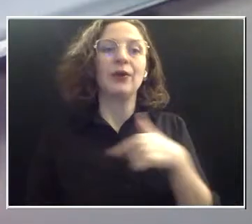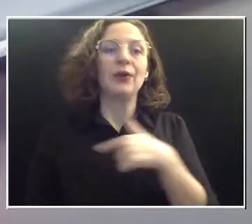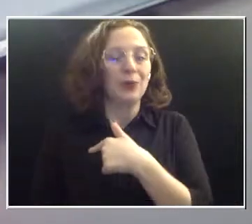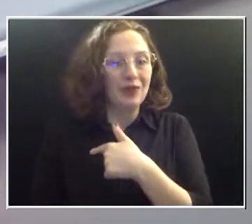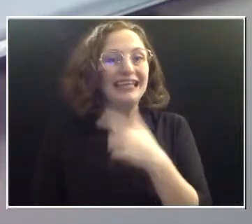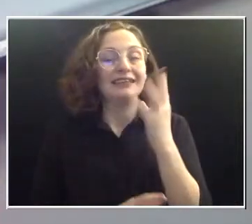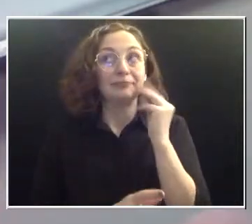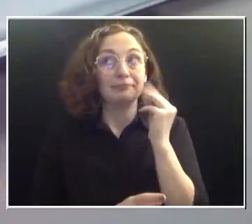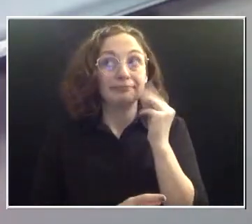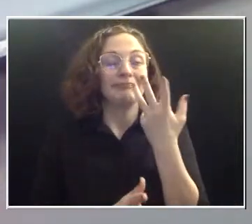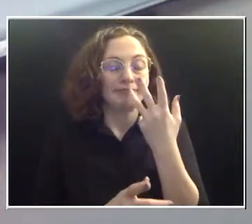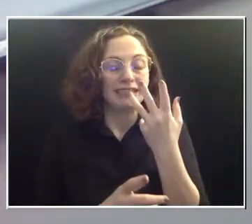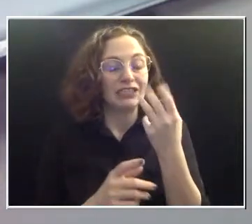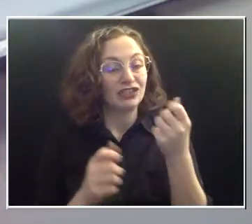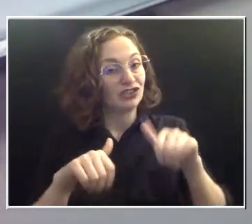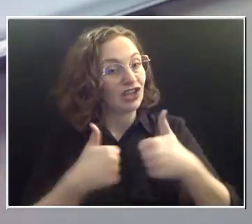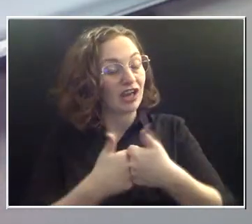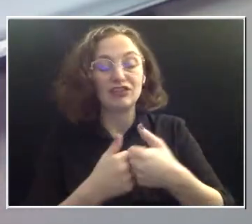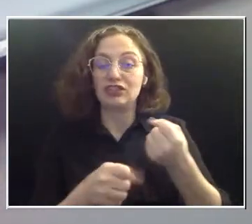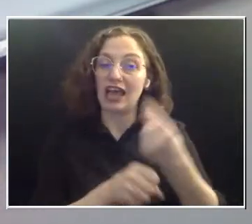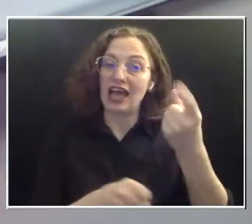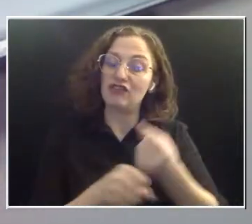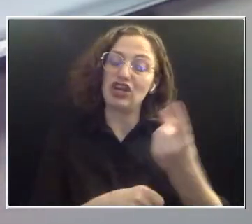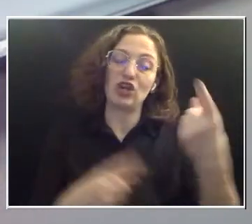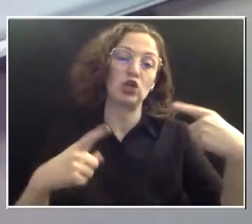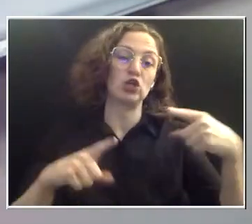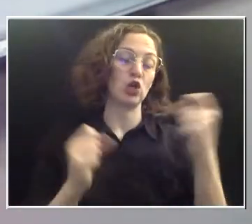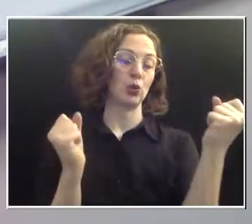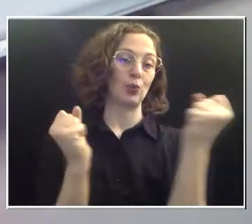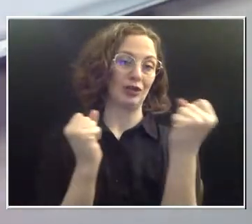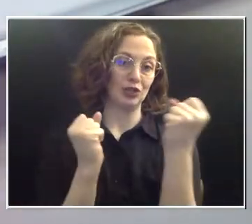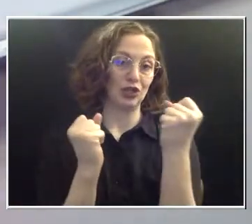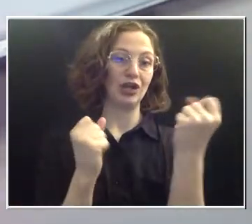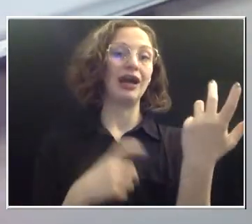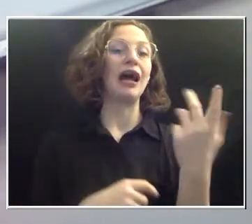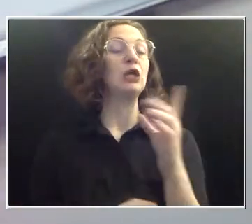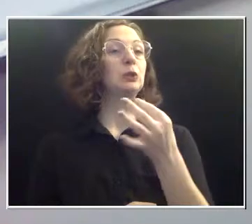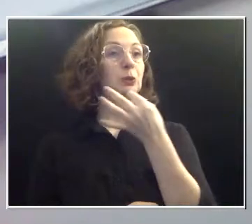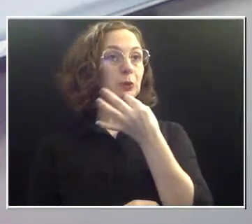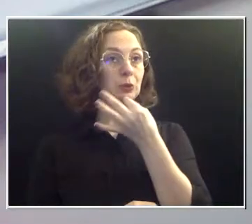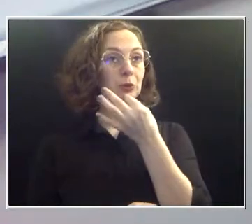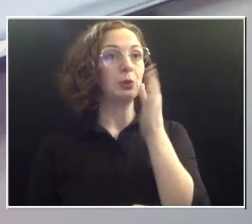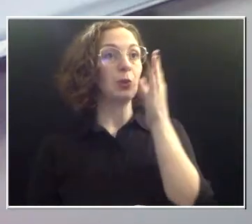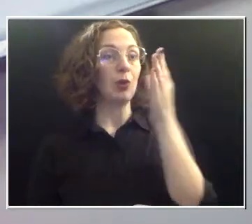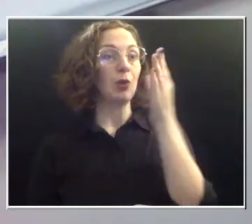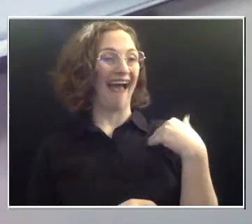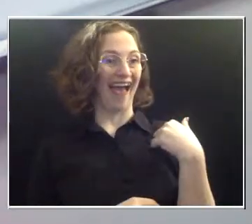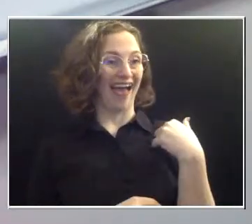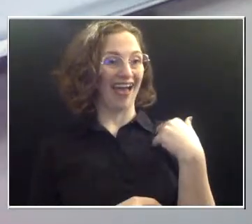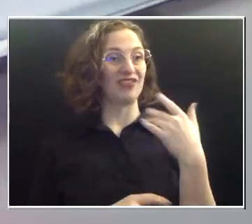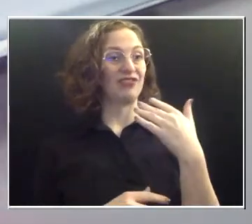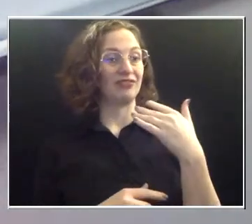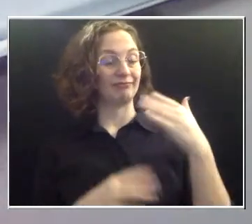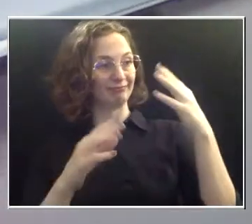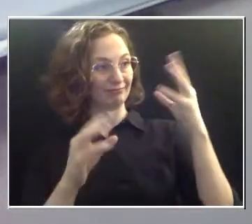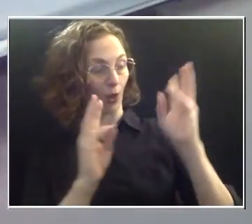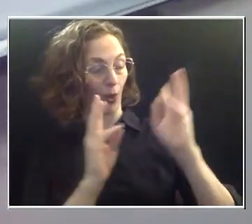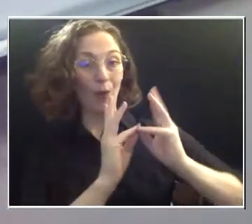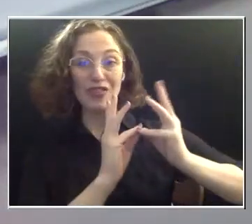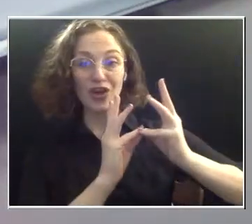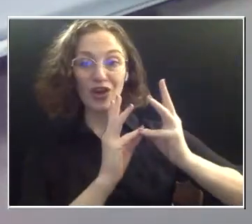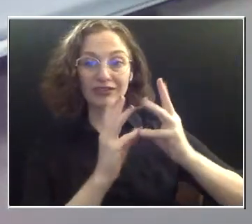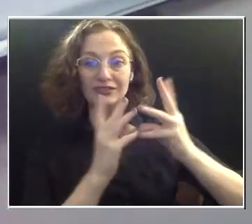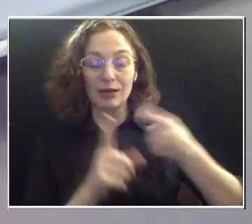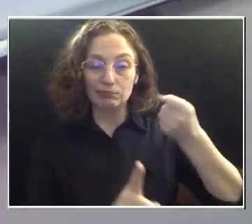that keeps people away. We're about to experience some weather that we think is definitely going to impact our blood supply in a negative way. But also the